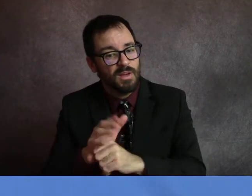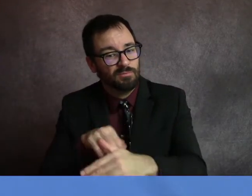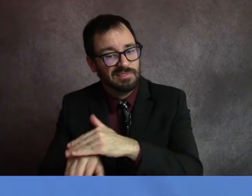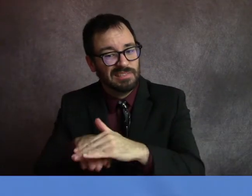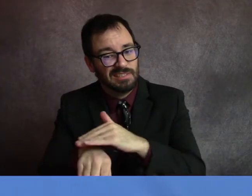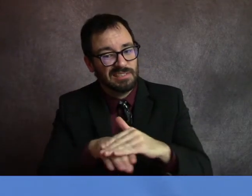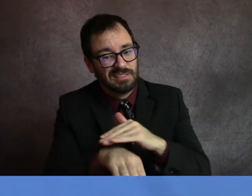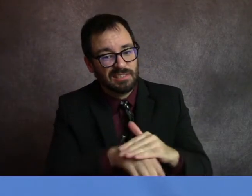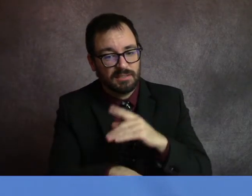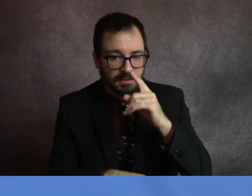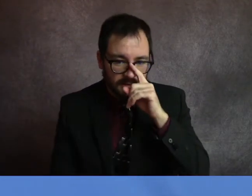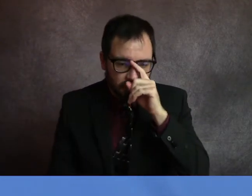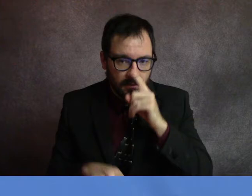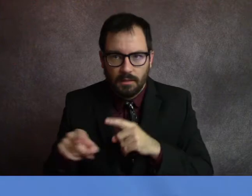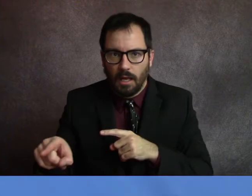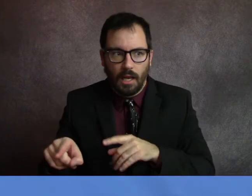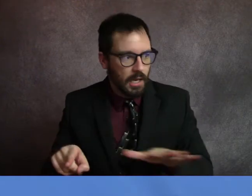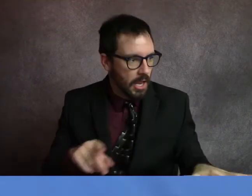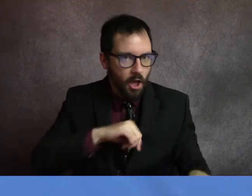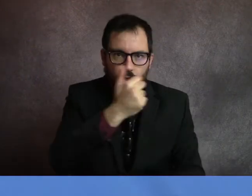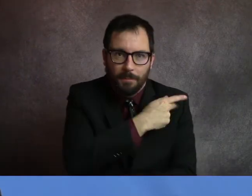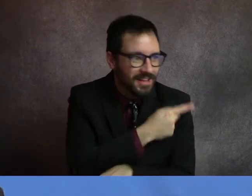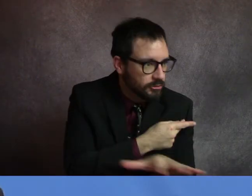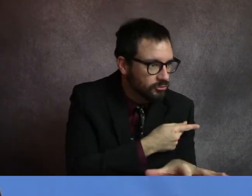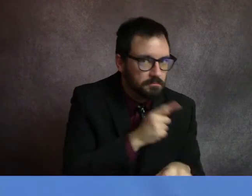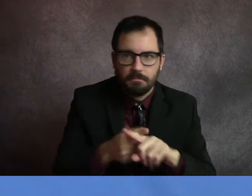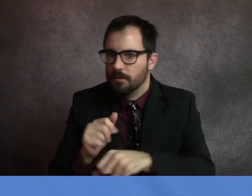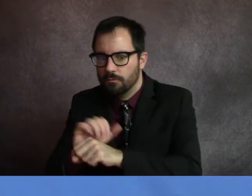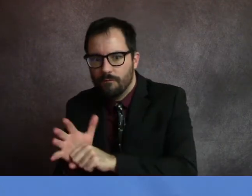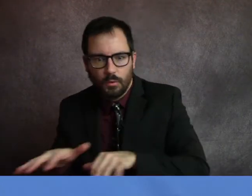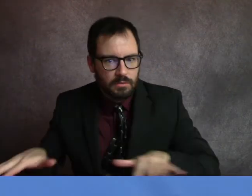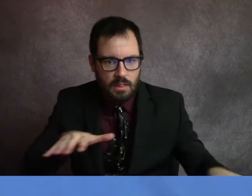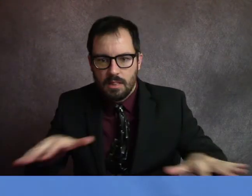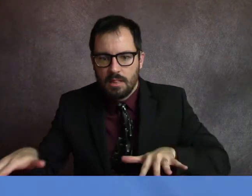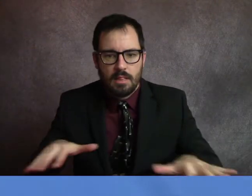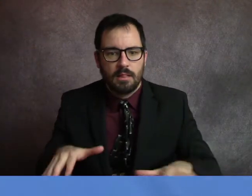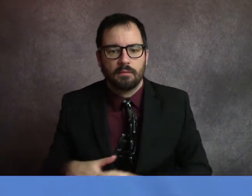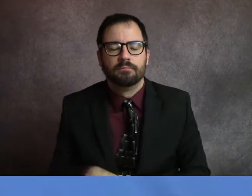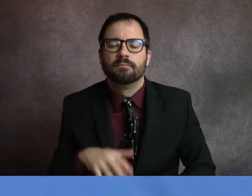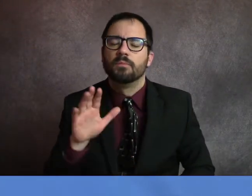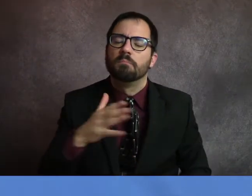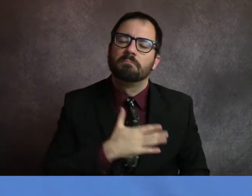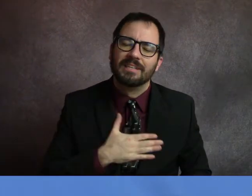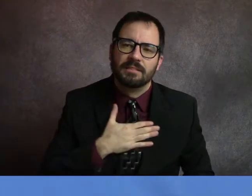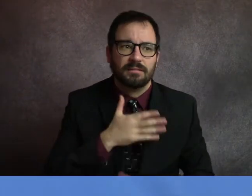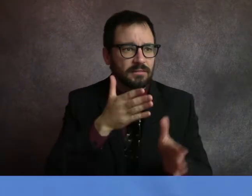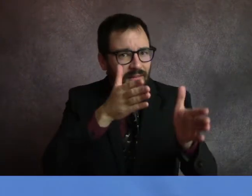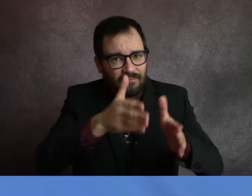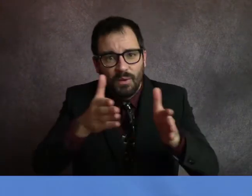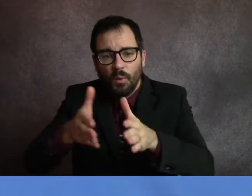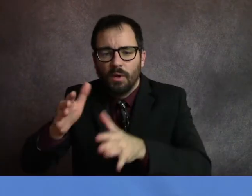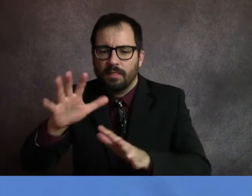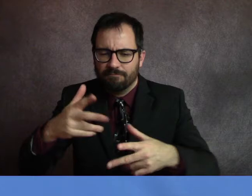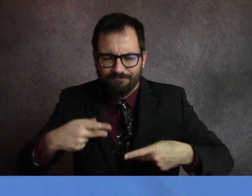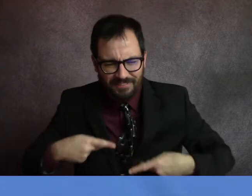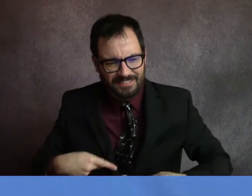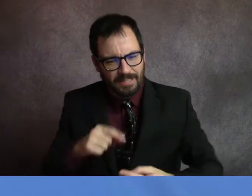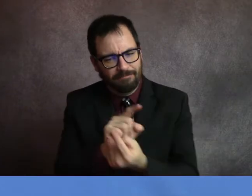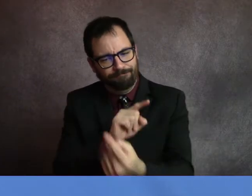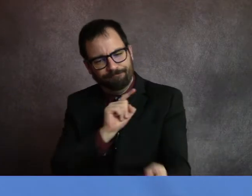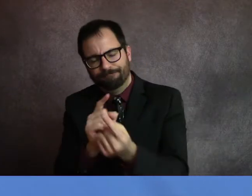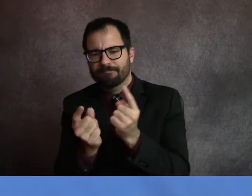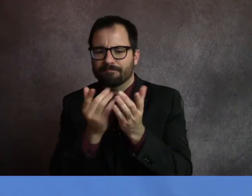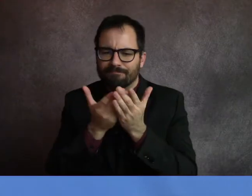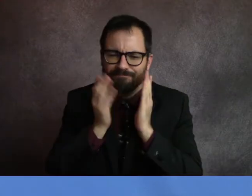their other patients, and they also have families. So I'm asking each and every person to physically distance, wear your mask on behalf of all of our